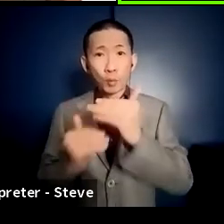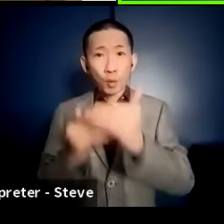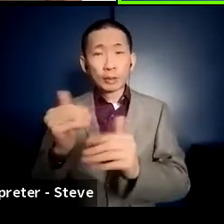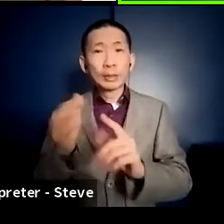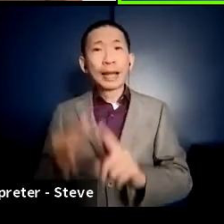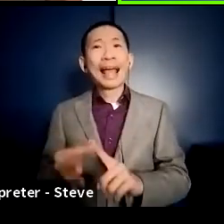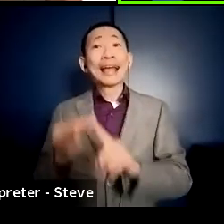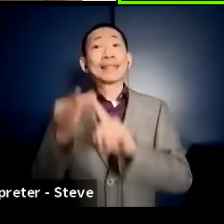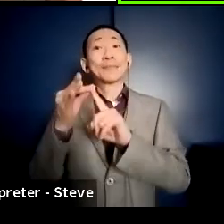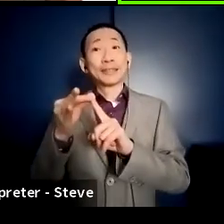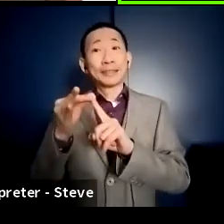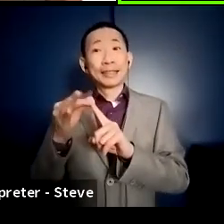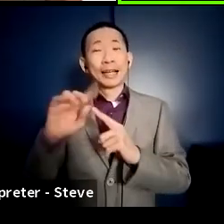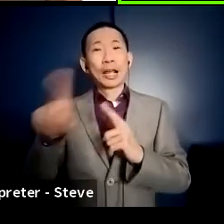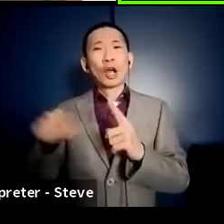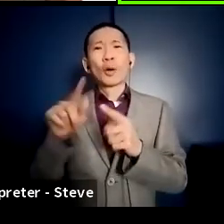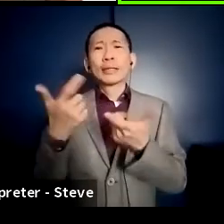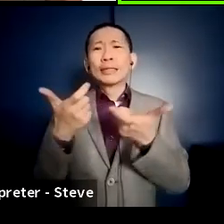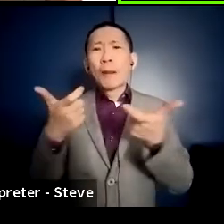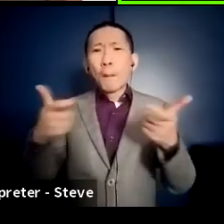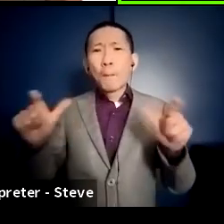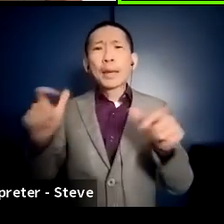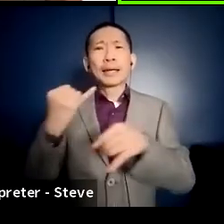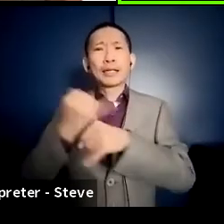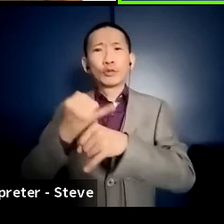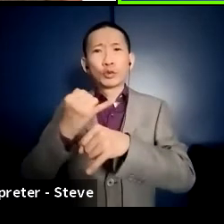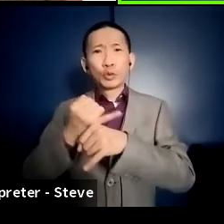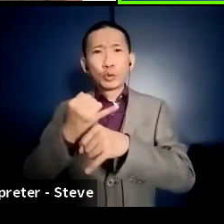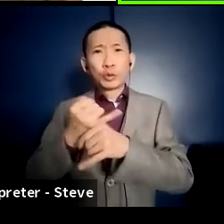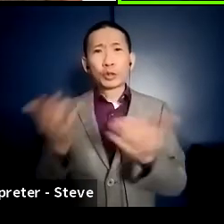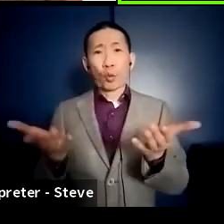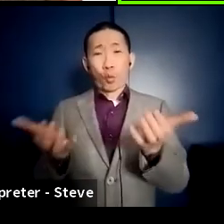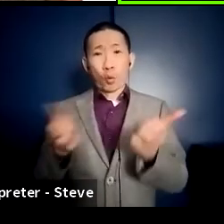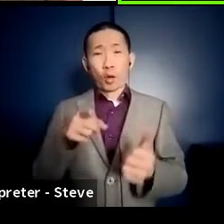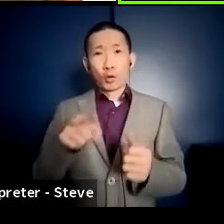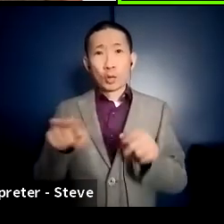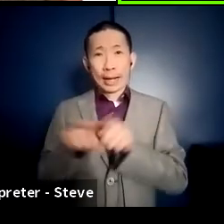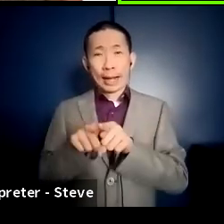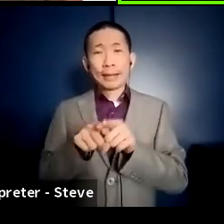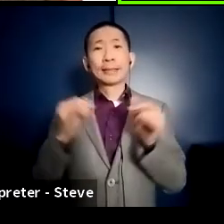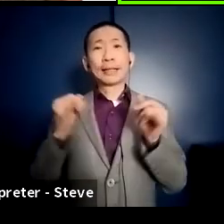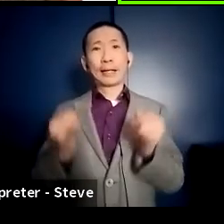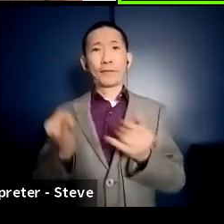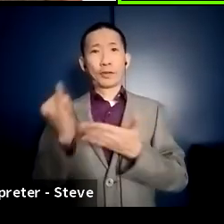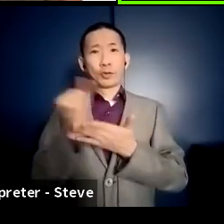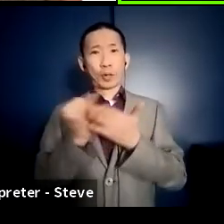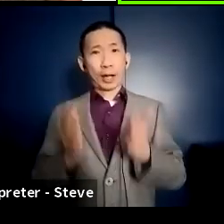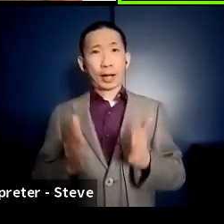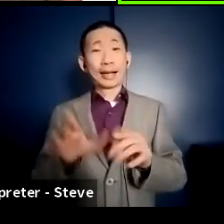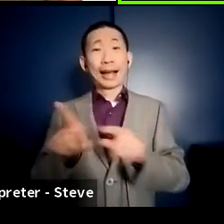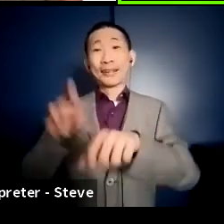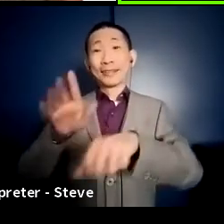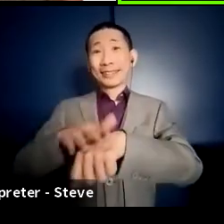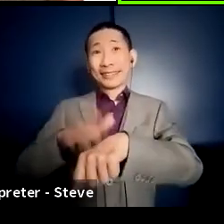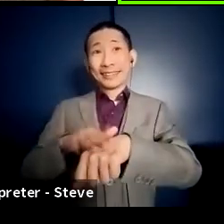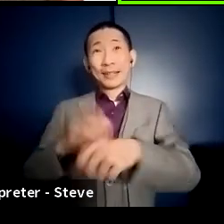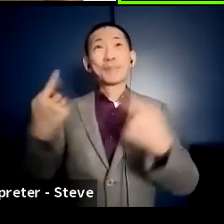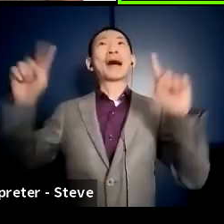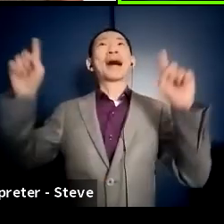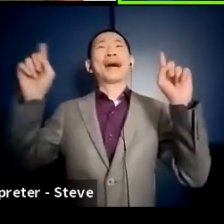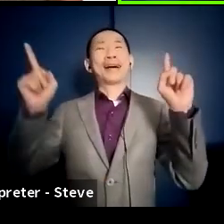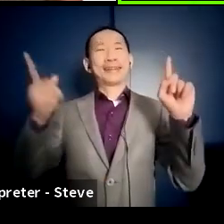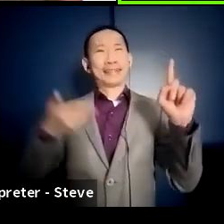especially when these big institutions want you as an individual artist. And spoiler, y'all, I got hired.